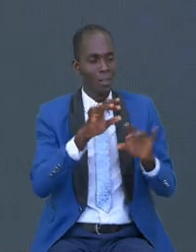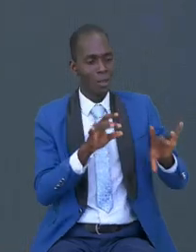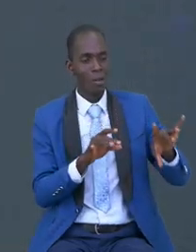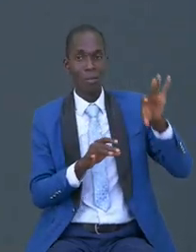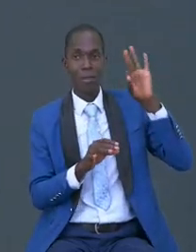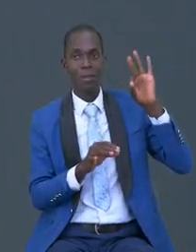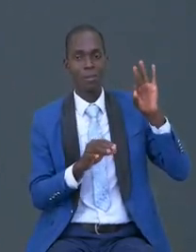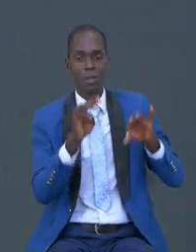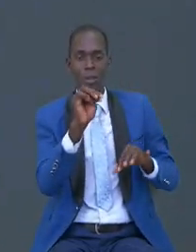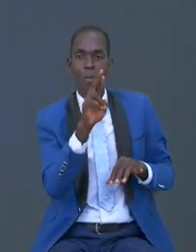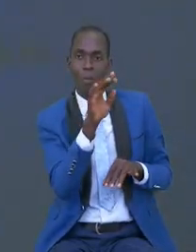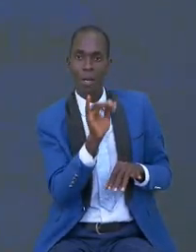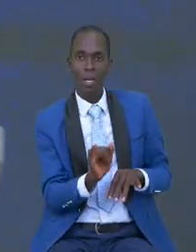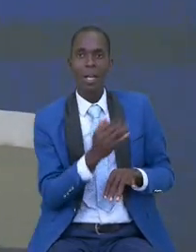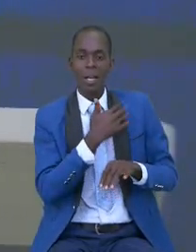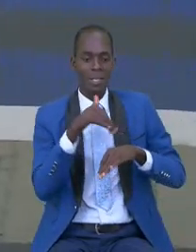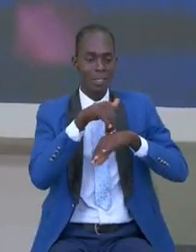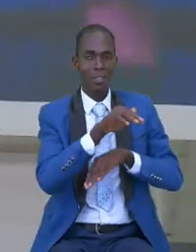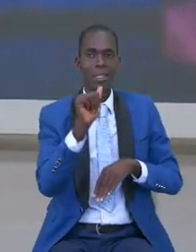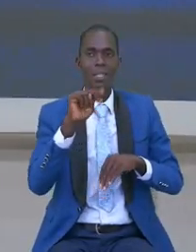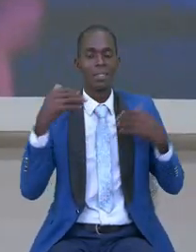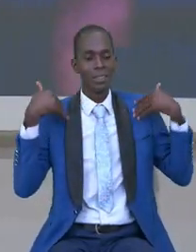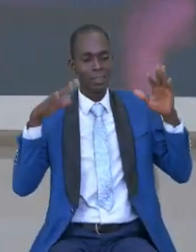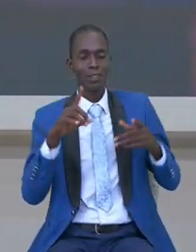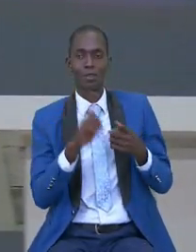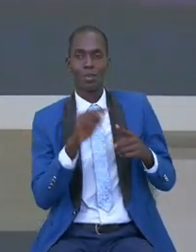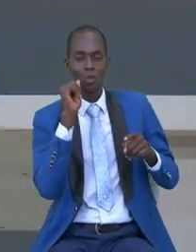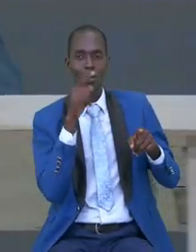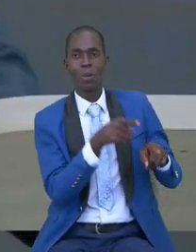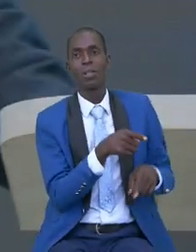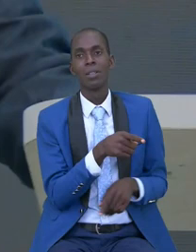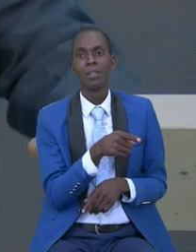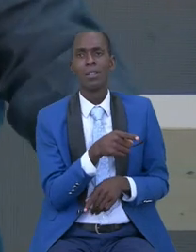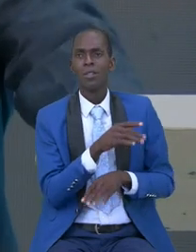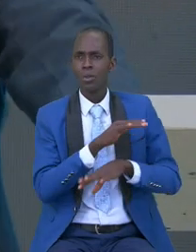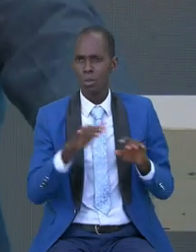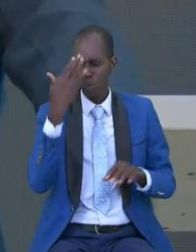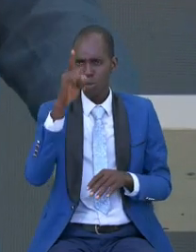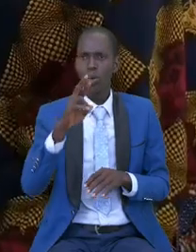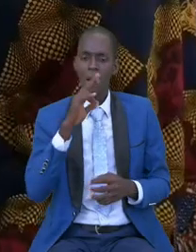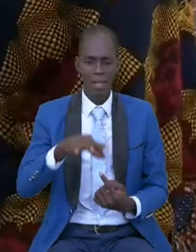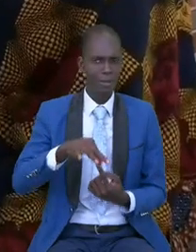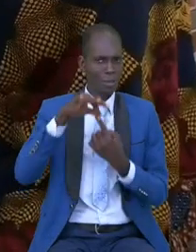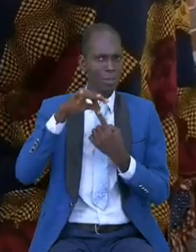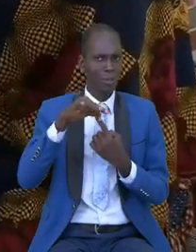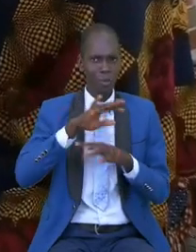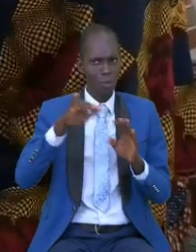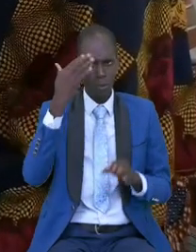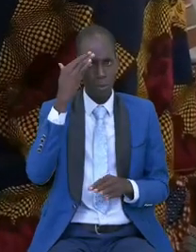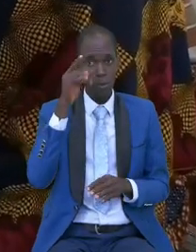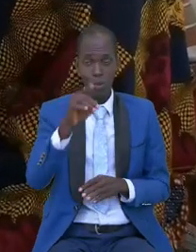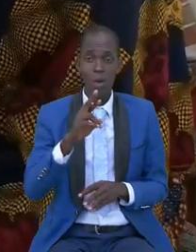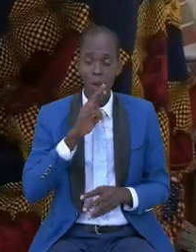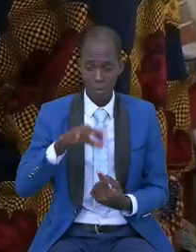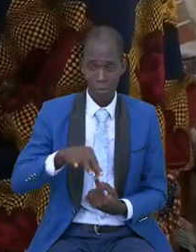and sent an angel to her. Don't you know we are special? I said, don't you know